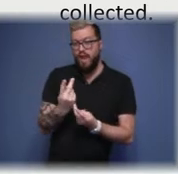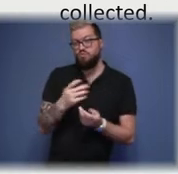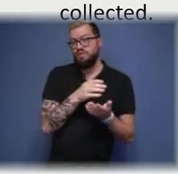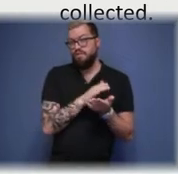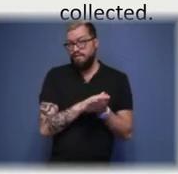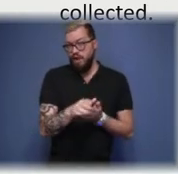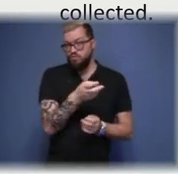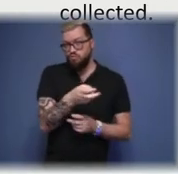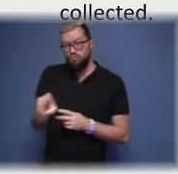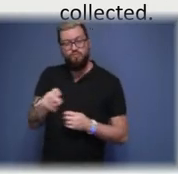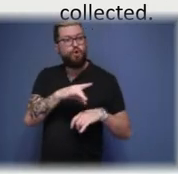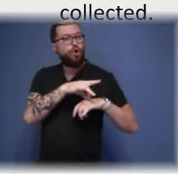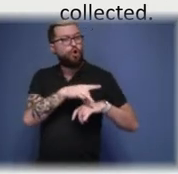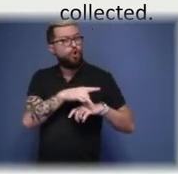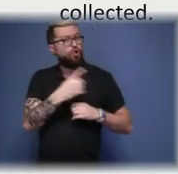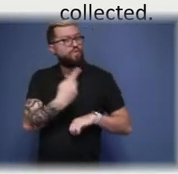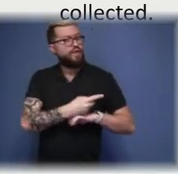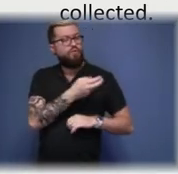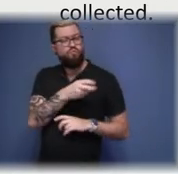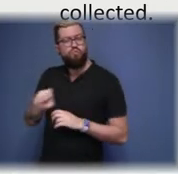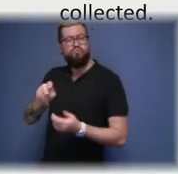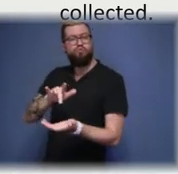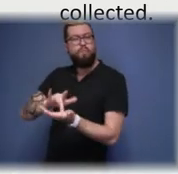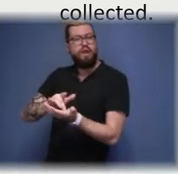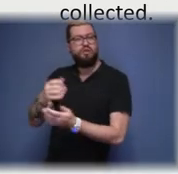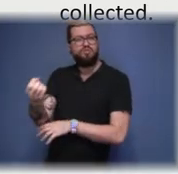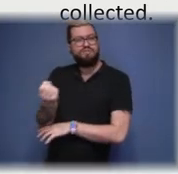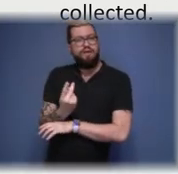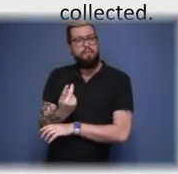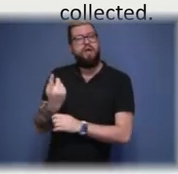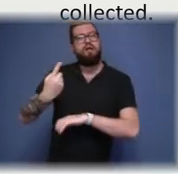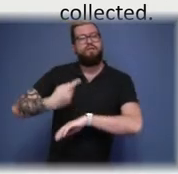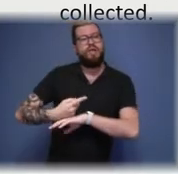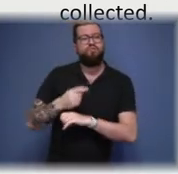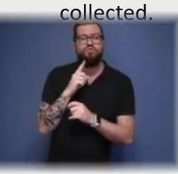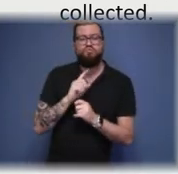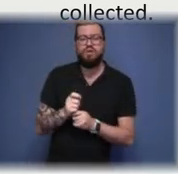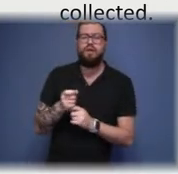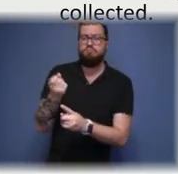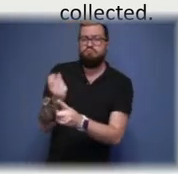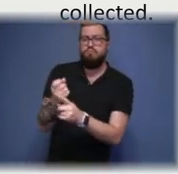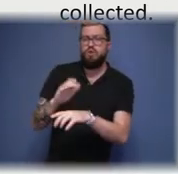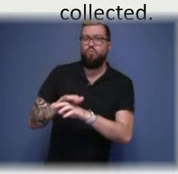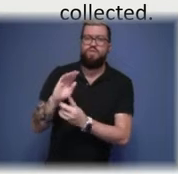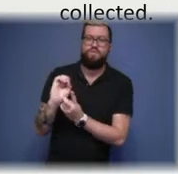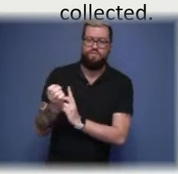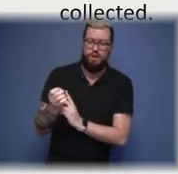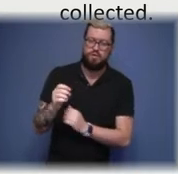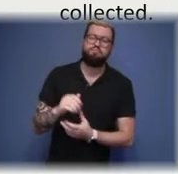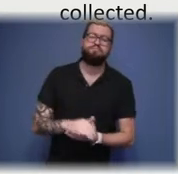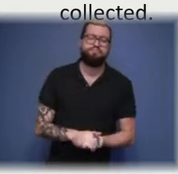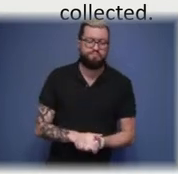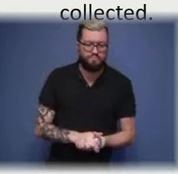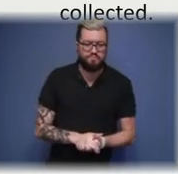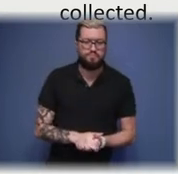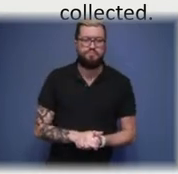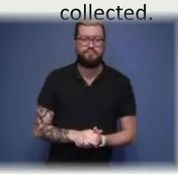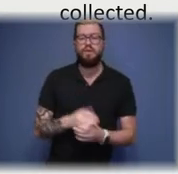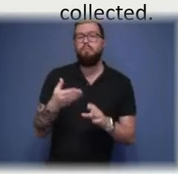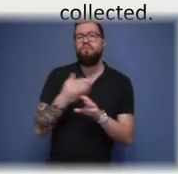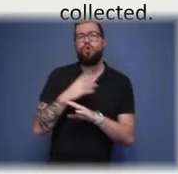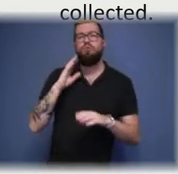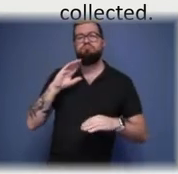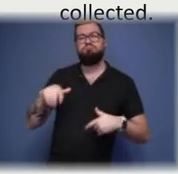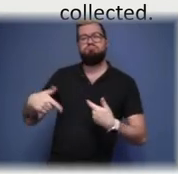from Earth Day to the medication take back, because there certainly is an impact on our environment. Before I hand this over